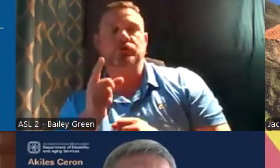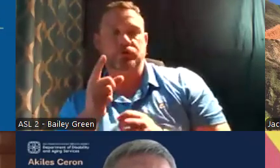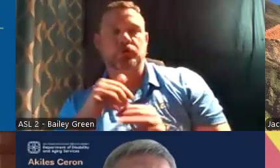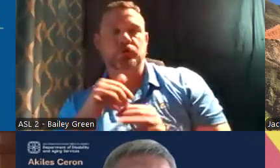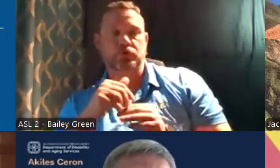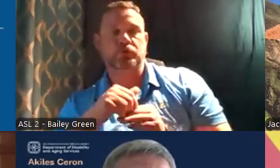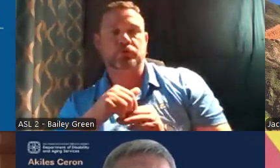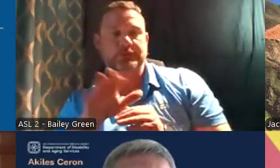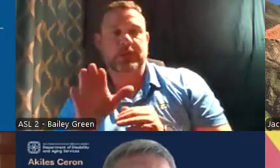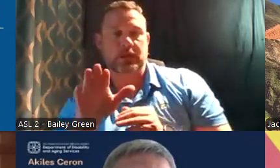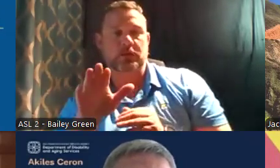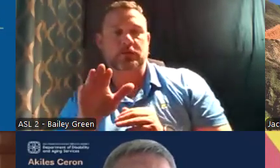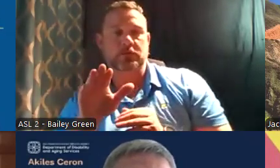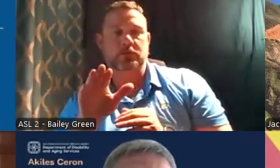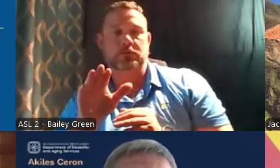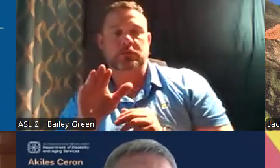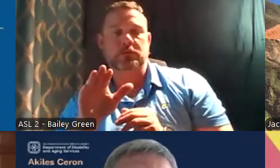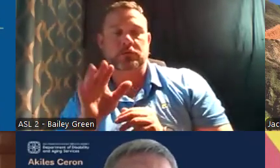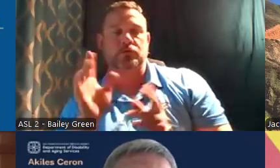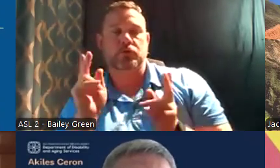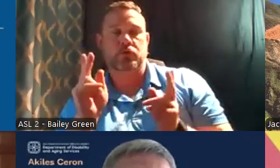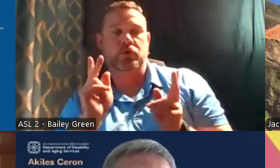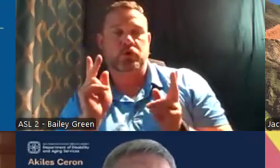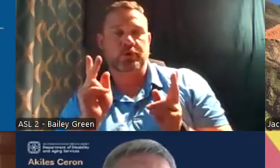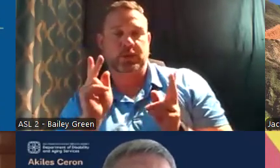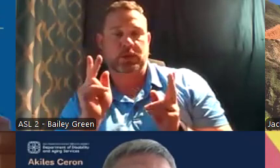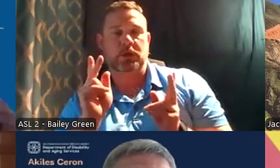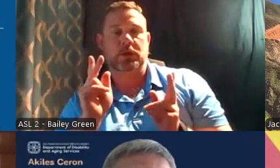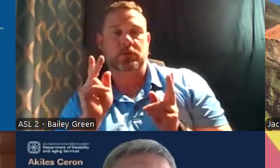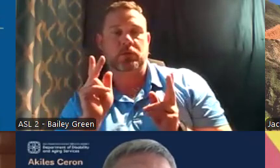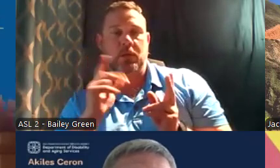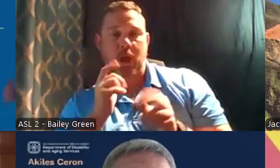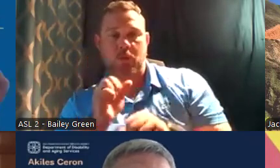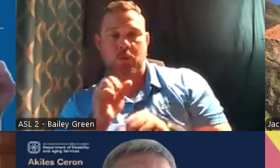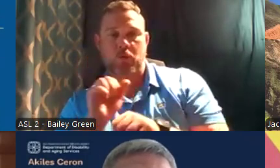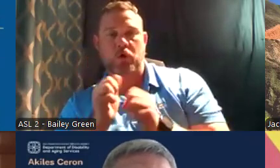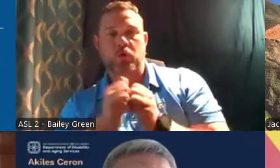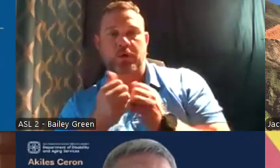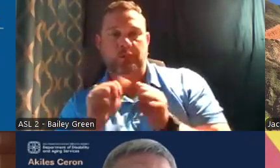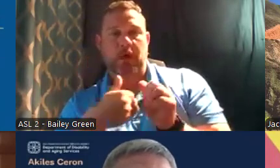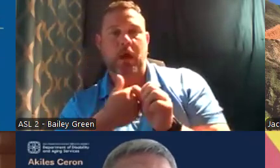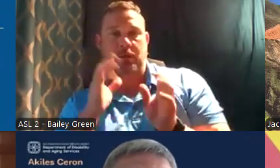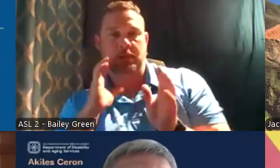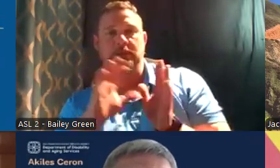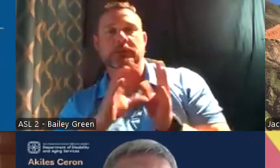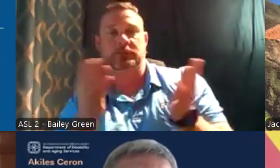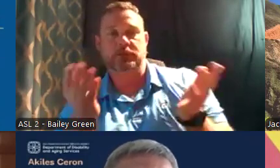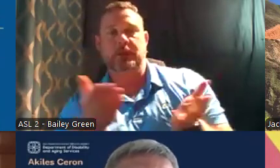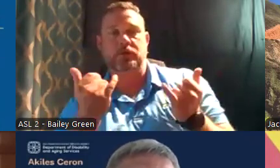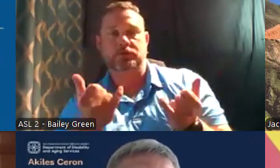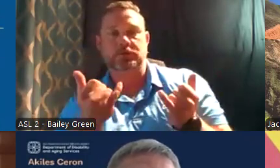it to the folks that I worked with behind the scenes on getting here